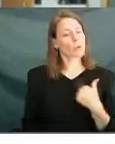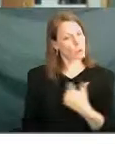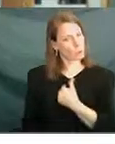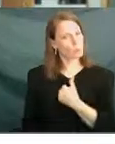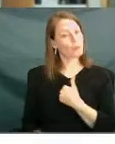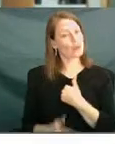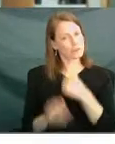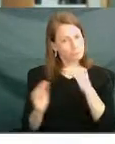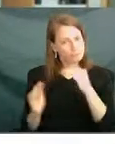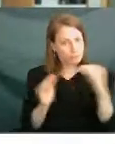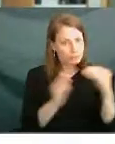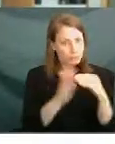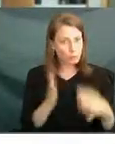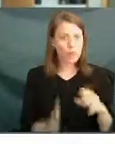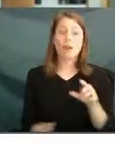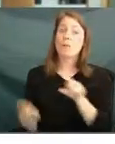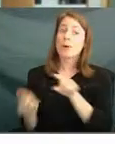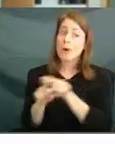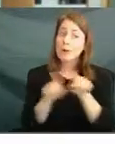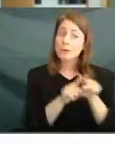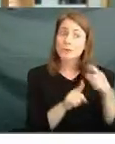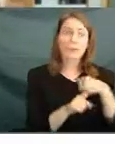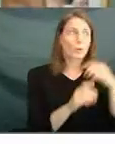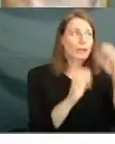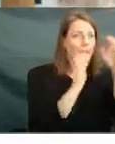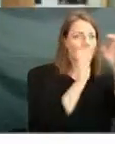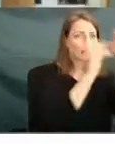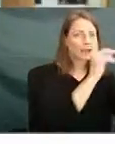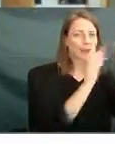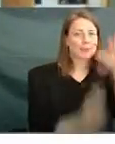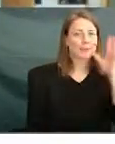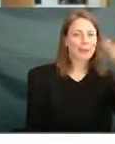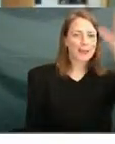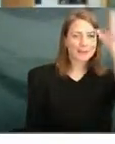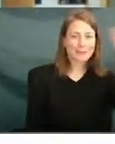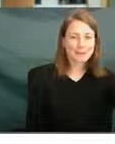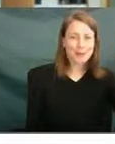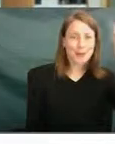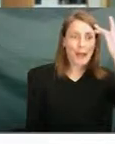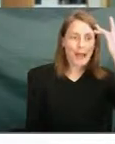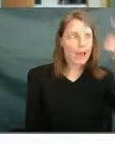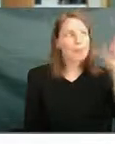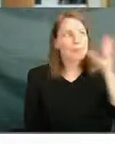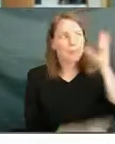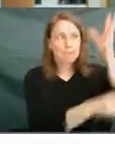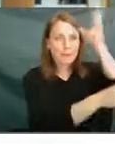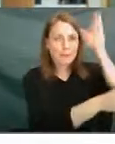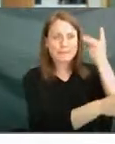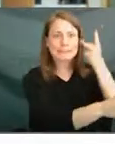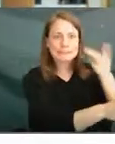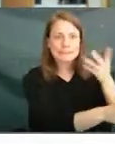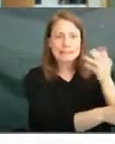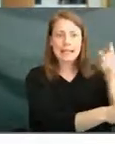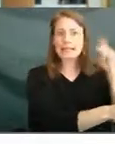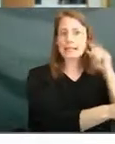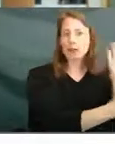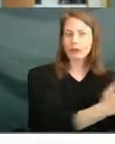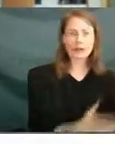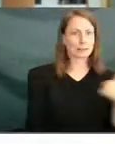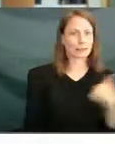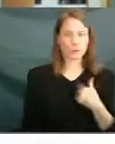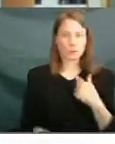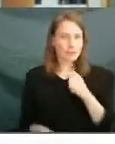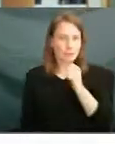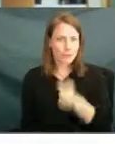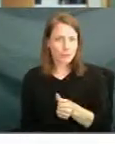because parents see and hear things we don't see and hear. Other children came to us and said, you know something, he has